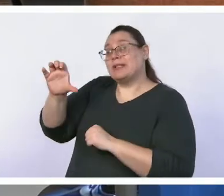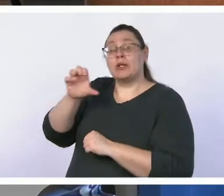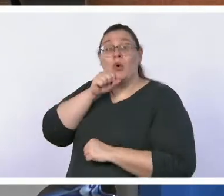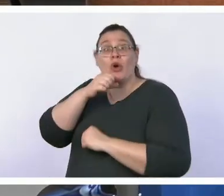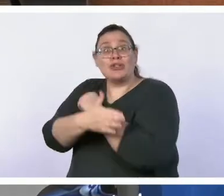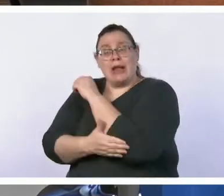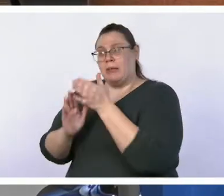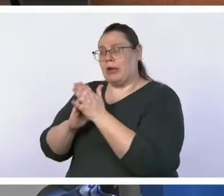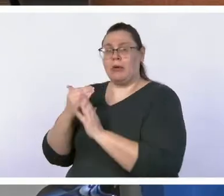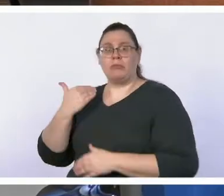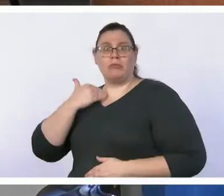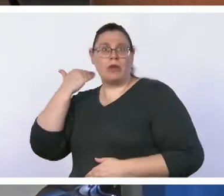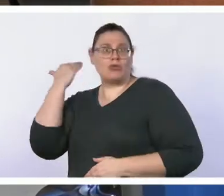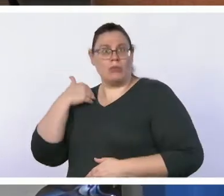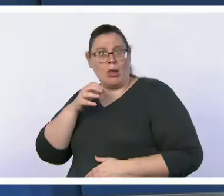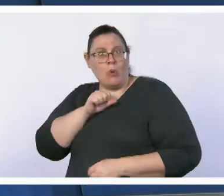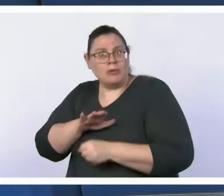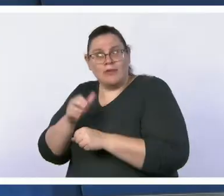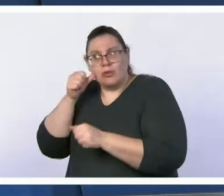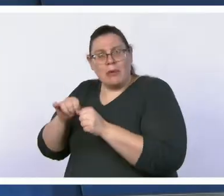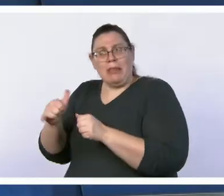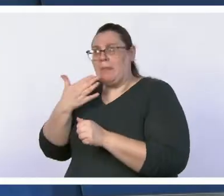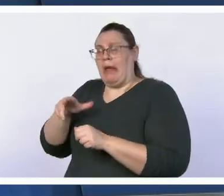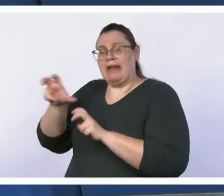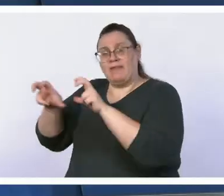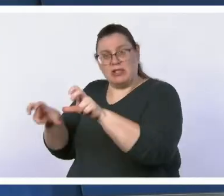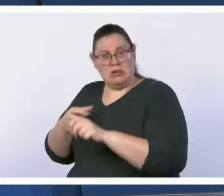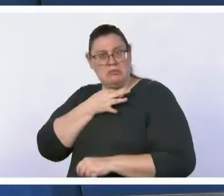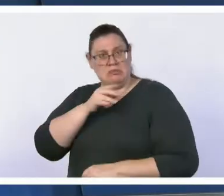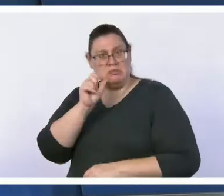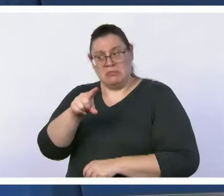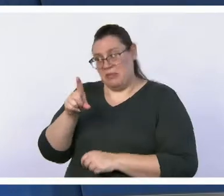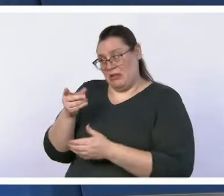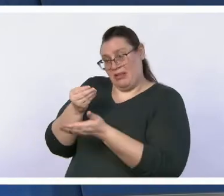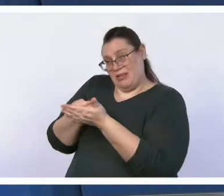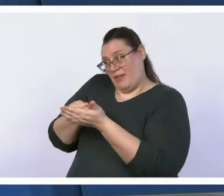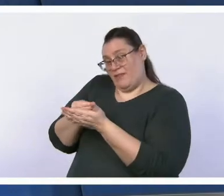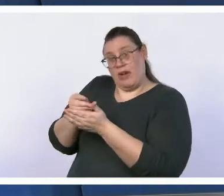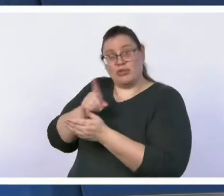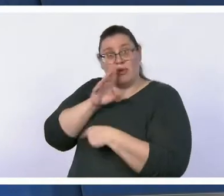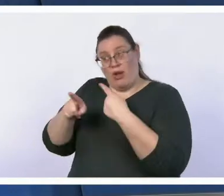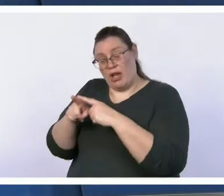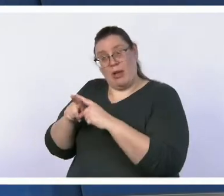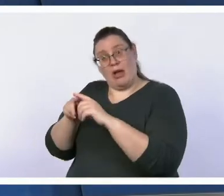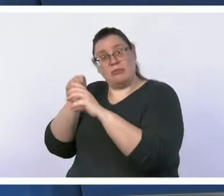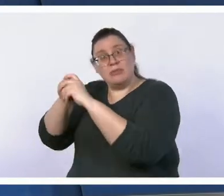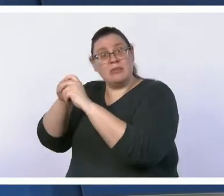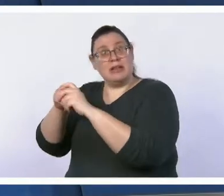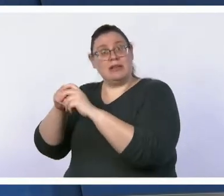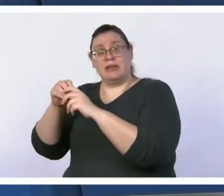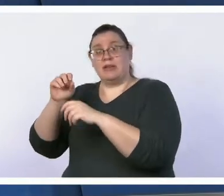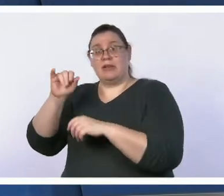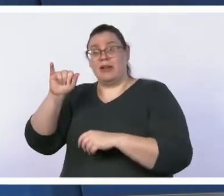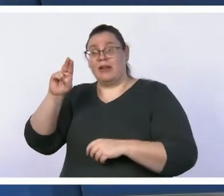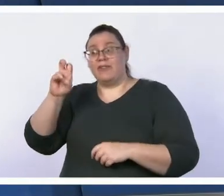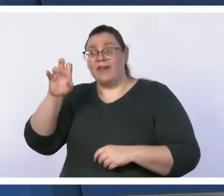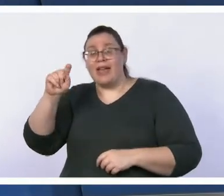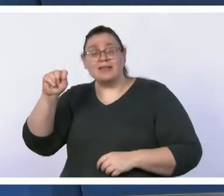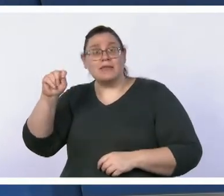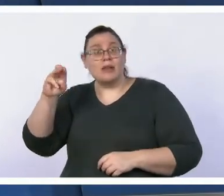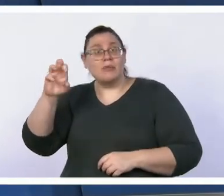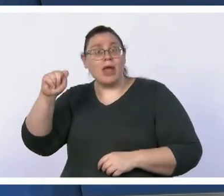into bankruptcy due to bad investments. So are all those funds sort of in an investment portfolio, or are they just